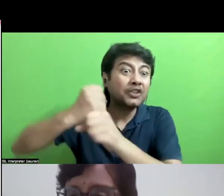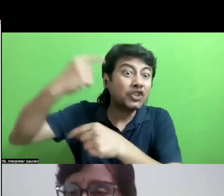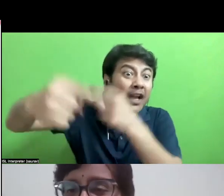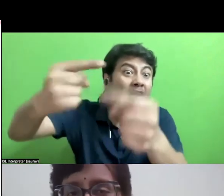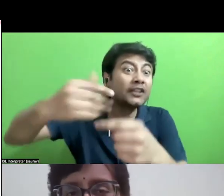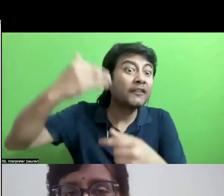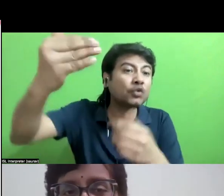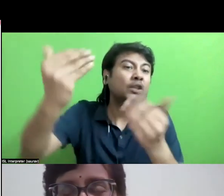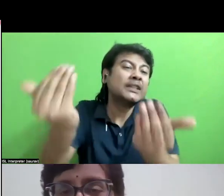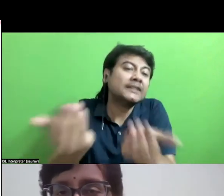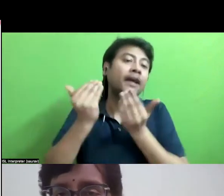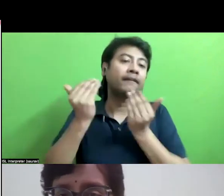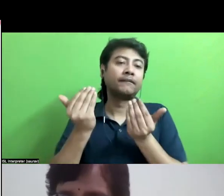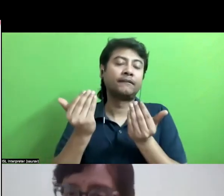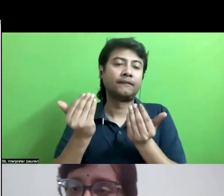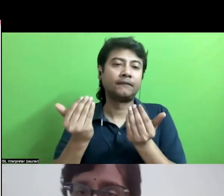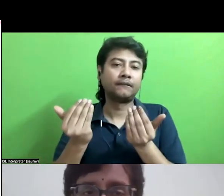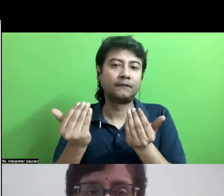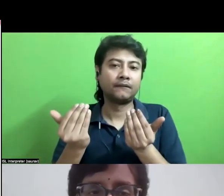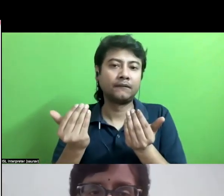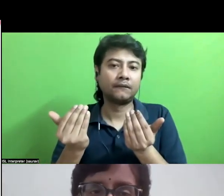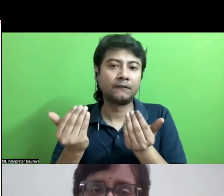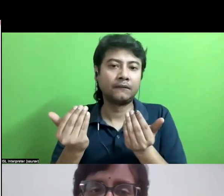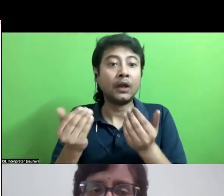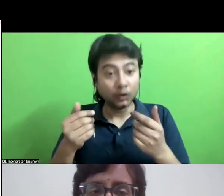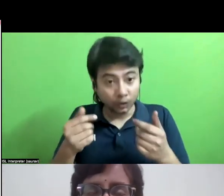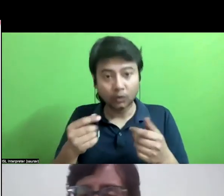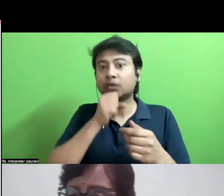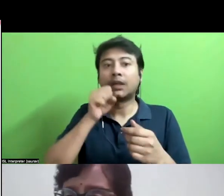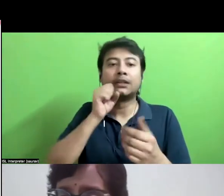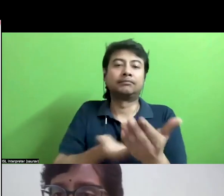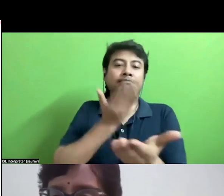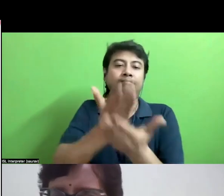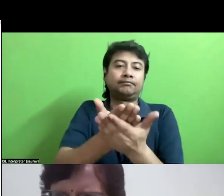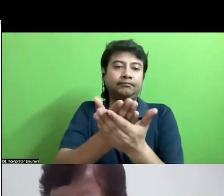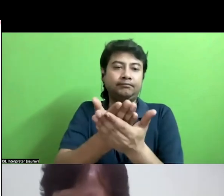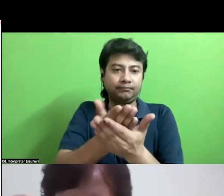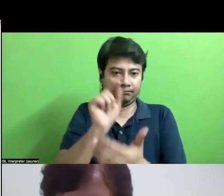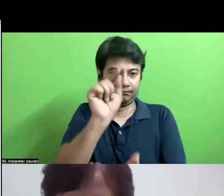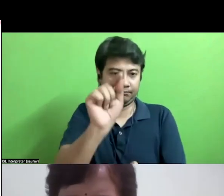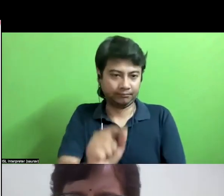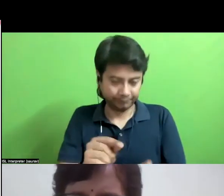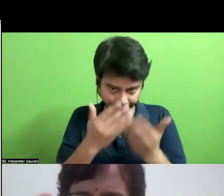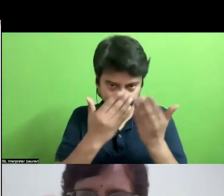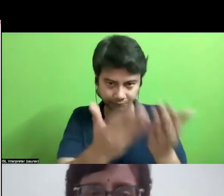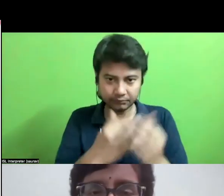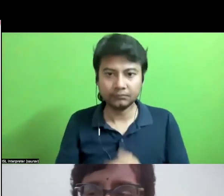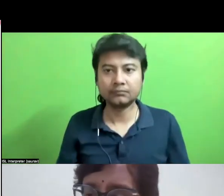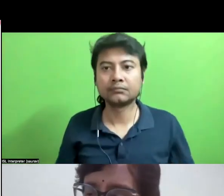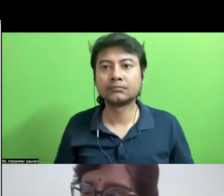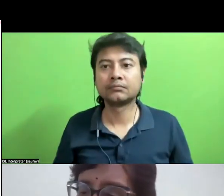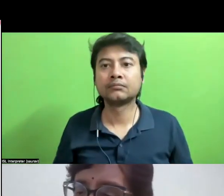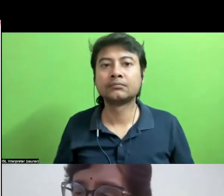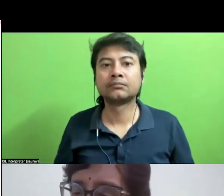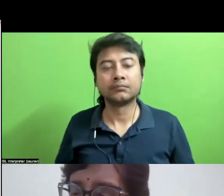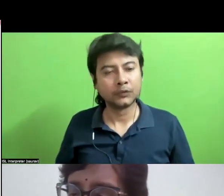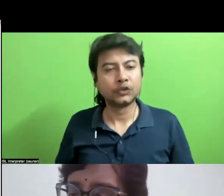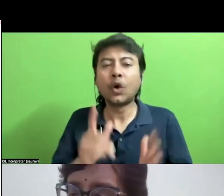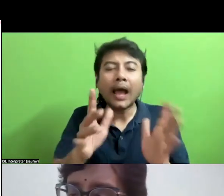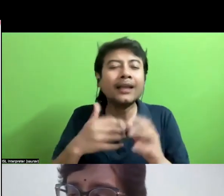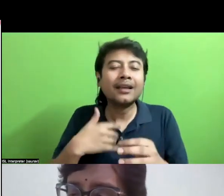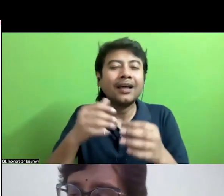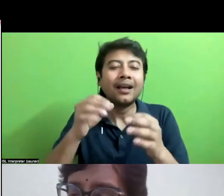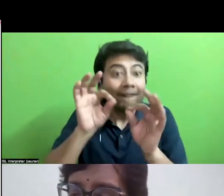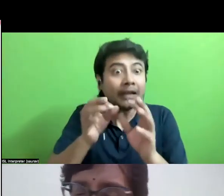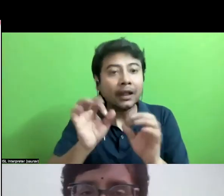My suggestion would be the following, right? First and foremost, or at least some understanding, some ideas of mine, what I